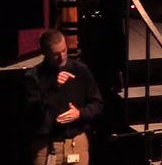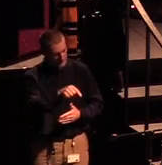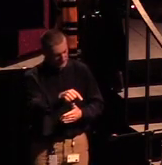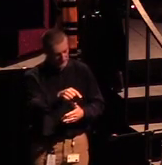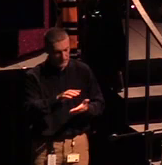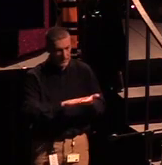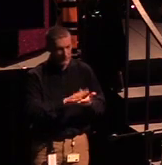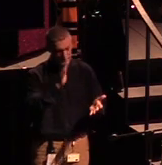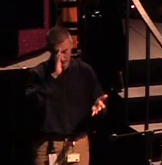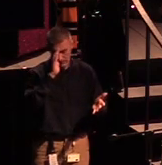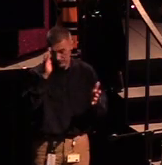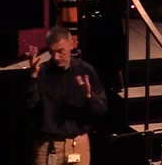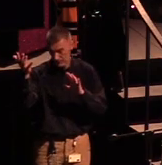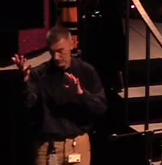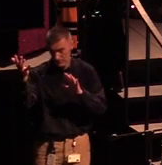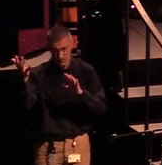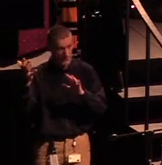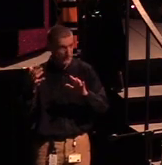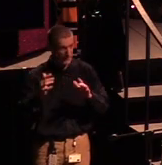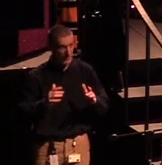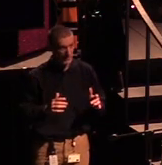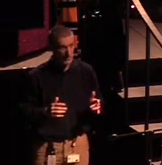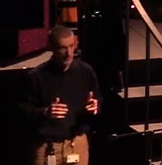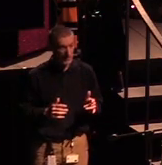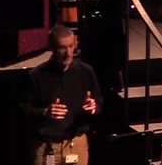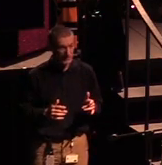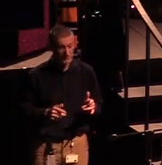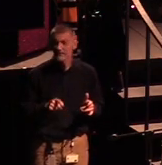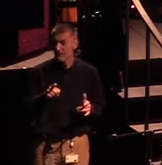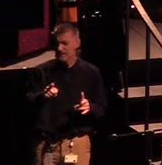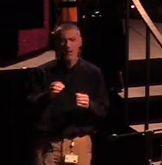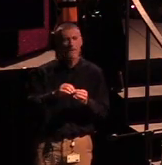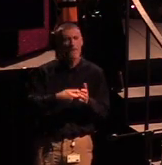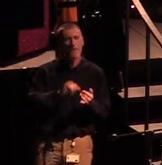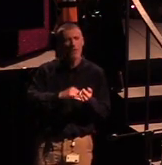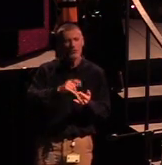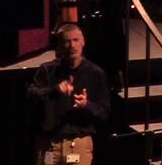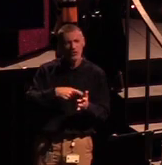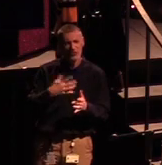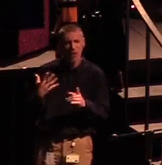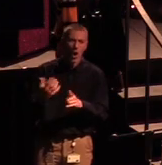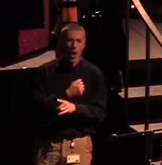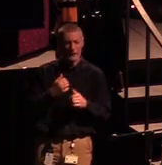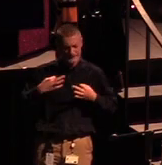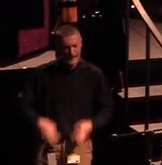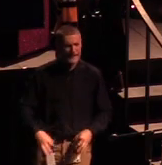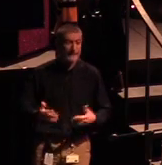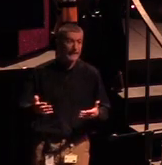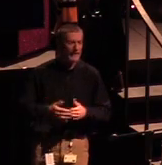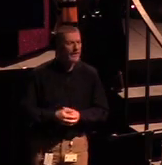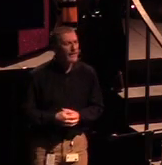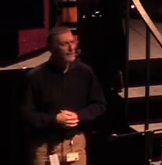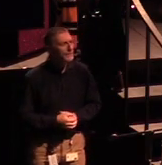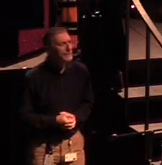slant on things and the probe yes him that one the bad one and